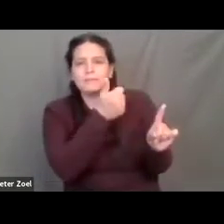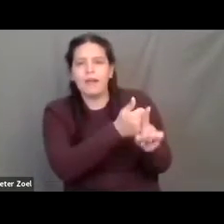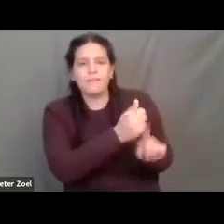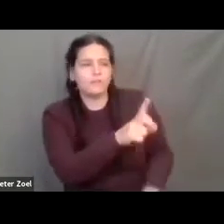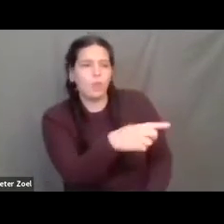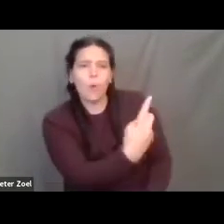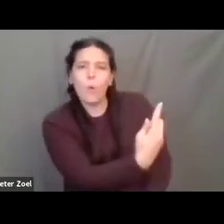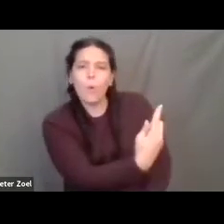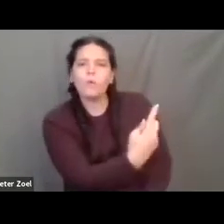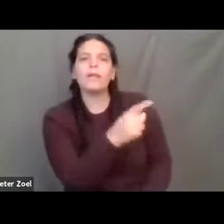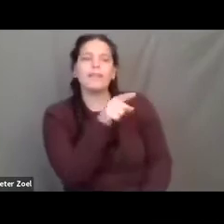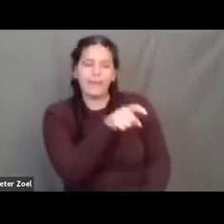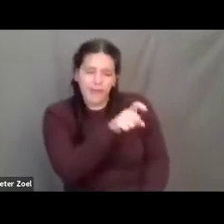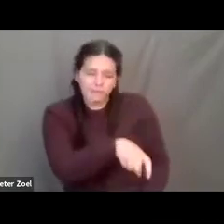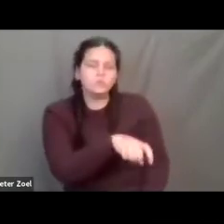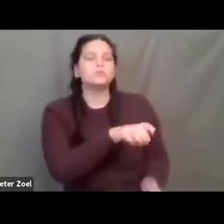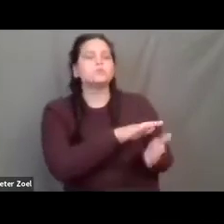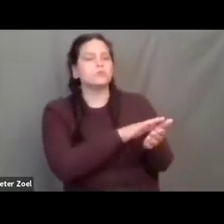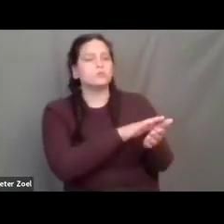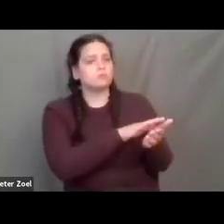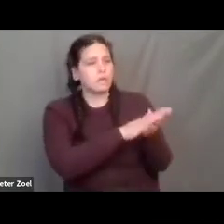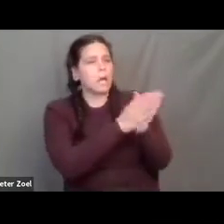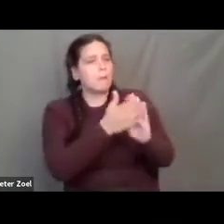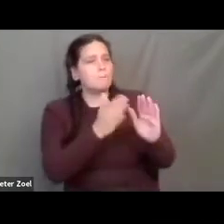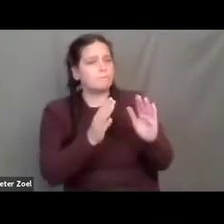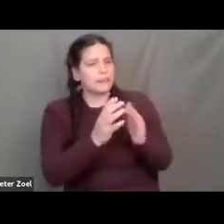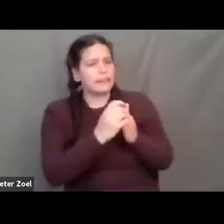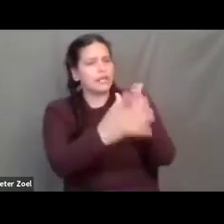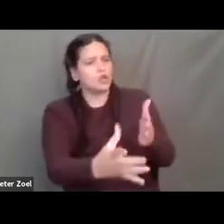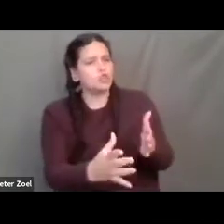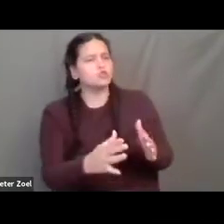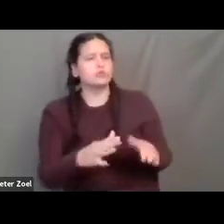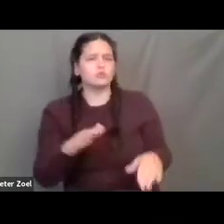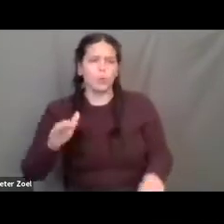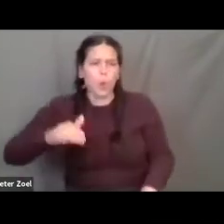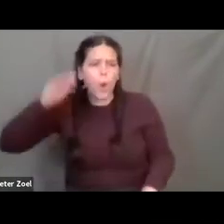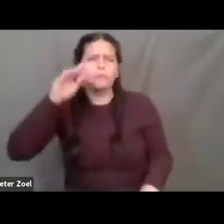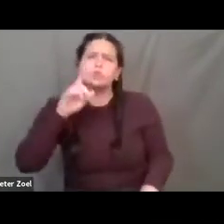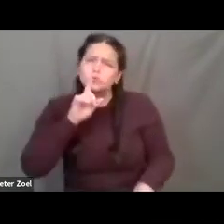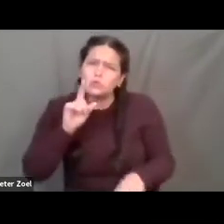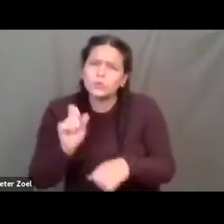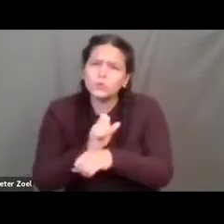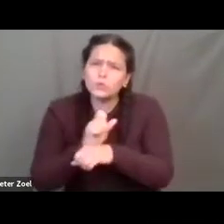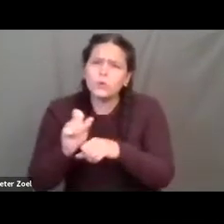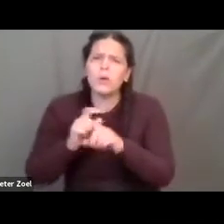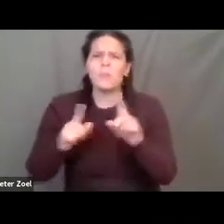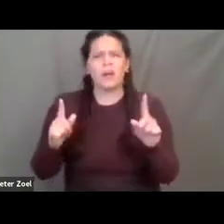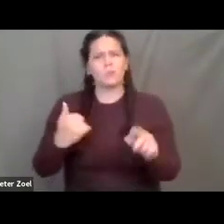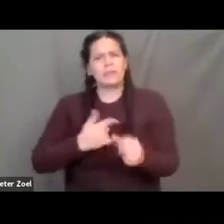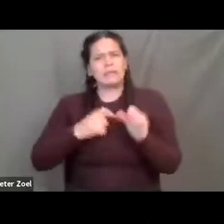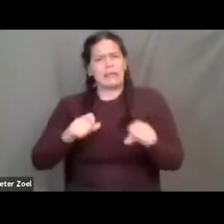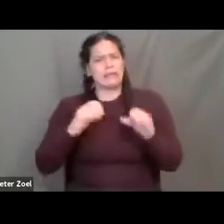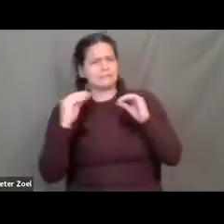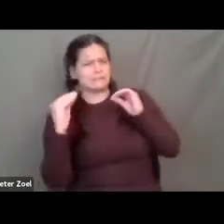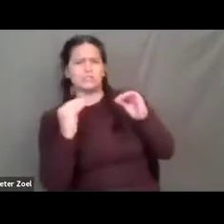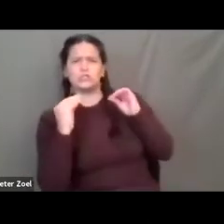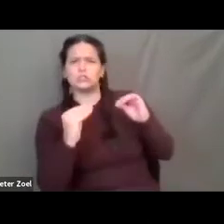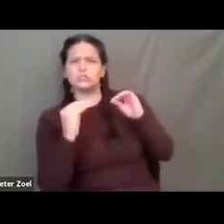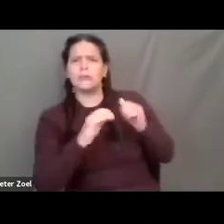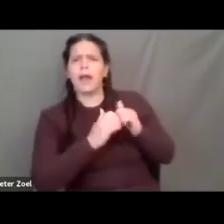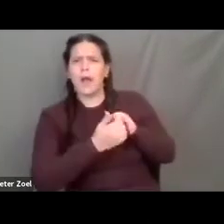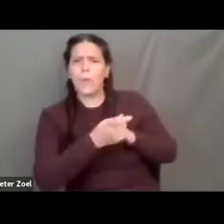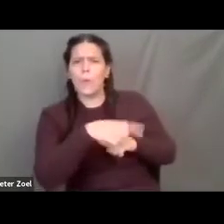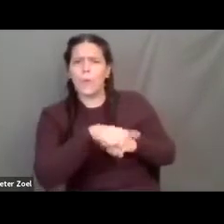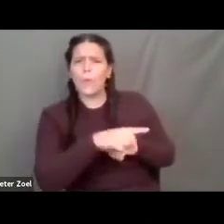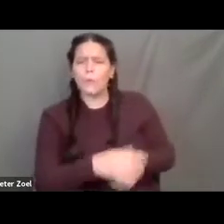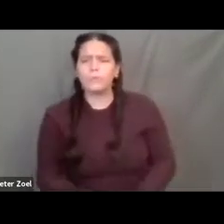be leaders, but we also need to lead and pass it on to them in a good way. So this song is called Born of Light,